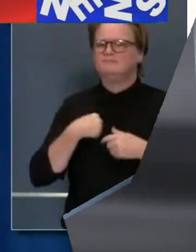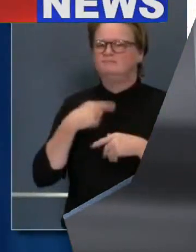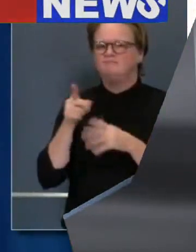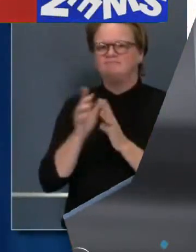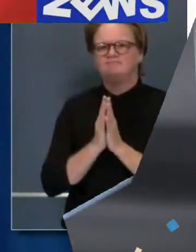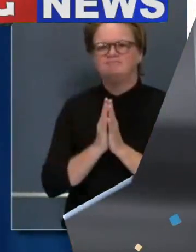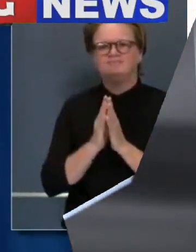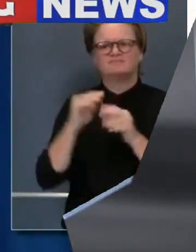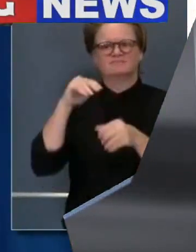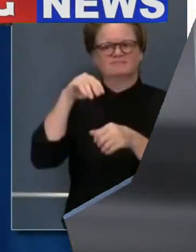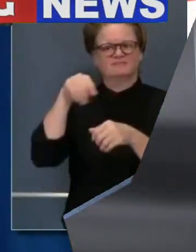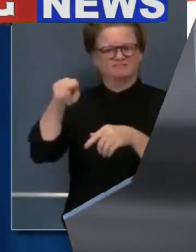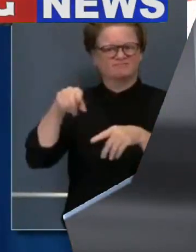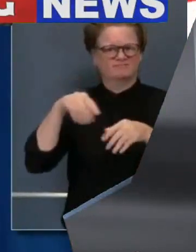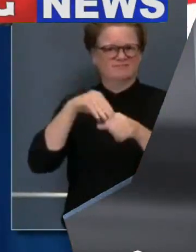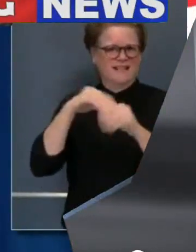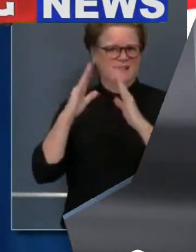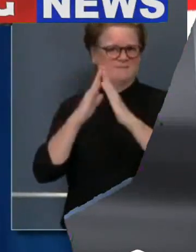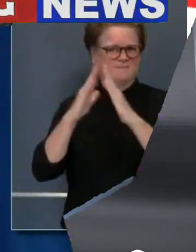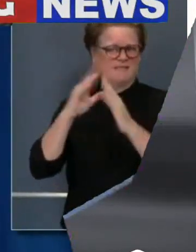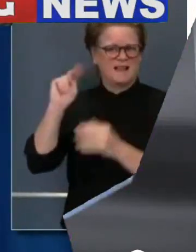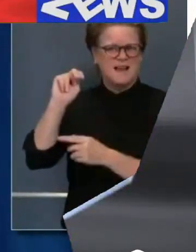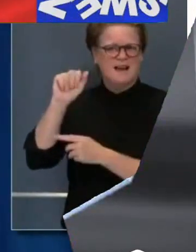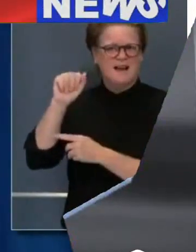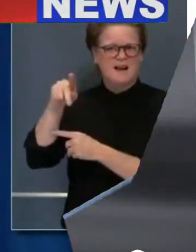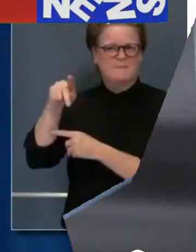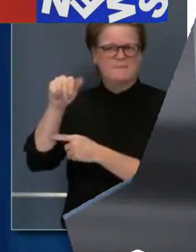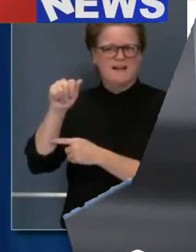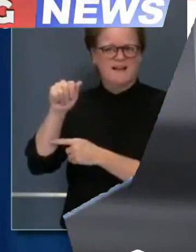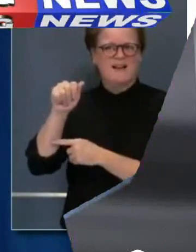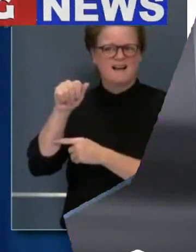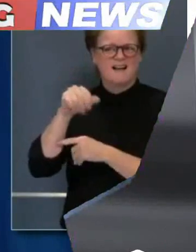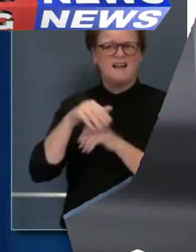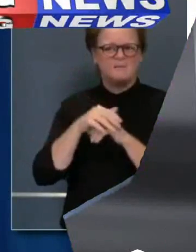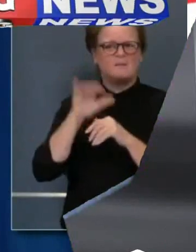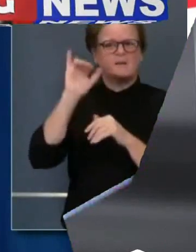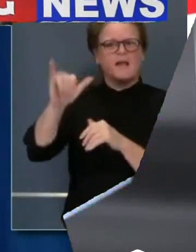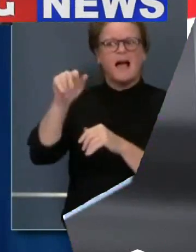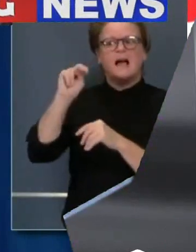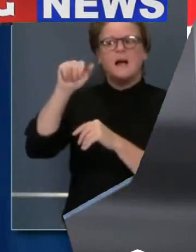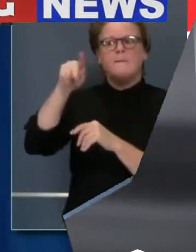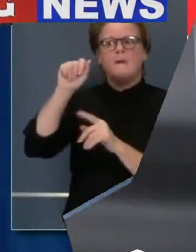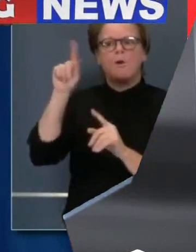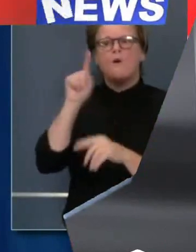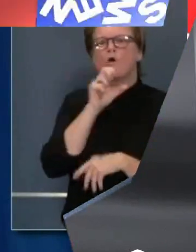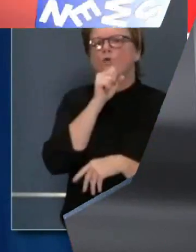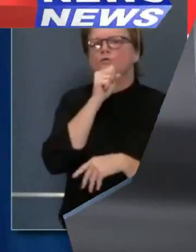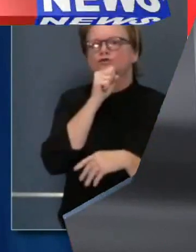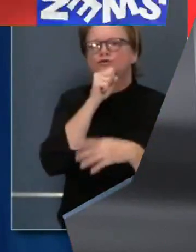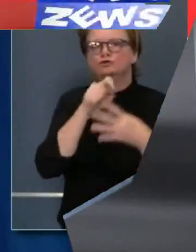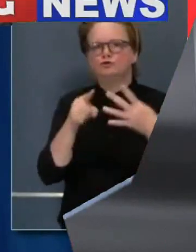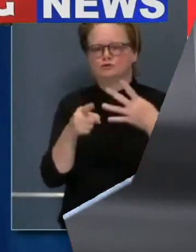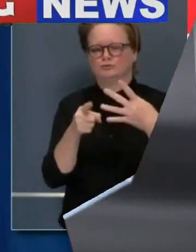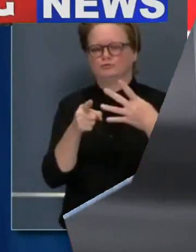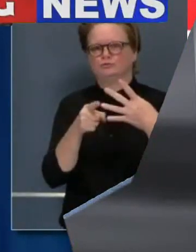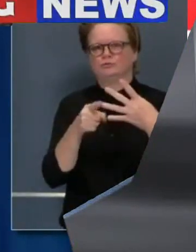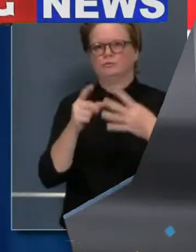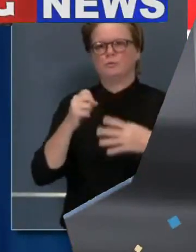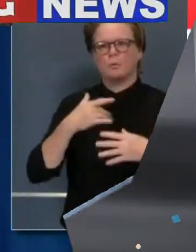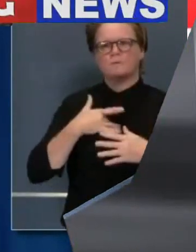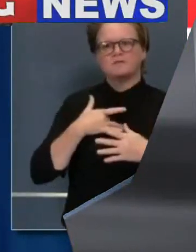Napa, which was in the orange status, relatively loose compared to some other counties. It was to be an